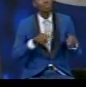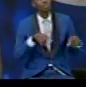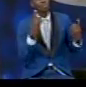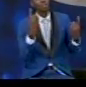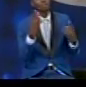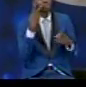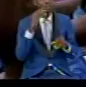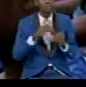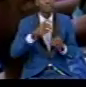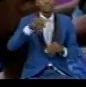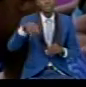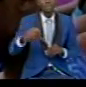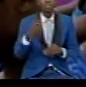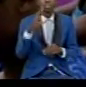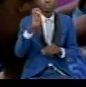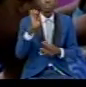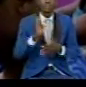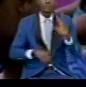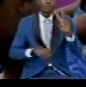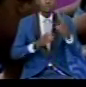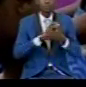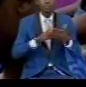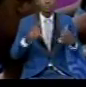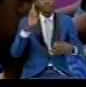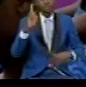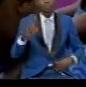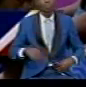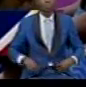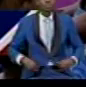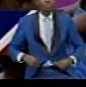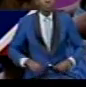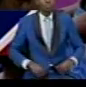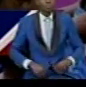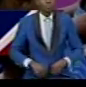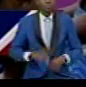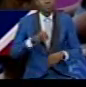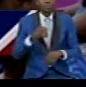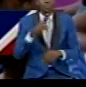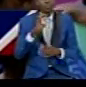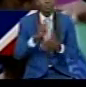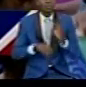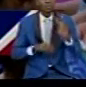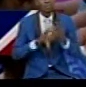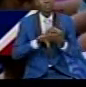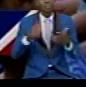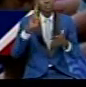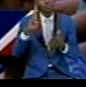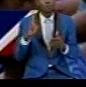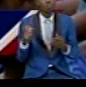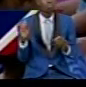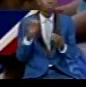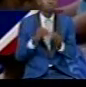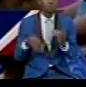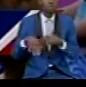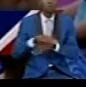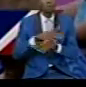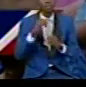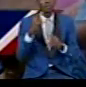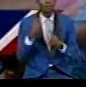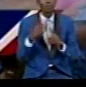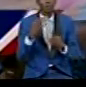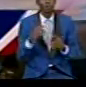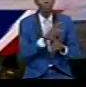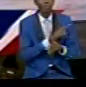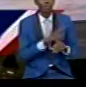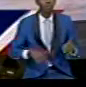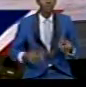chapter 2, reading from verse 1. In Jeremiah chapter 2, verse 1, moreover, the word of the Lord came